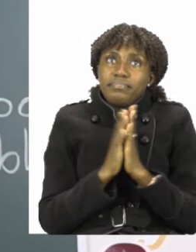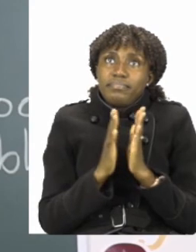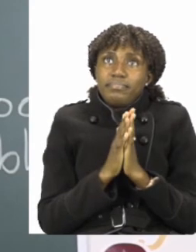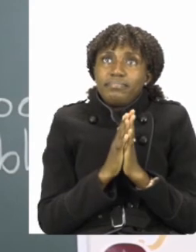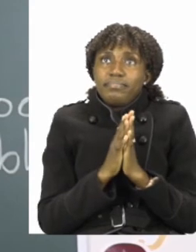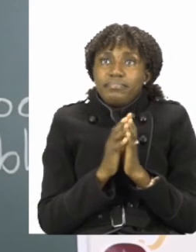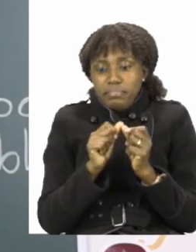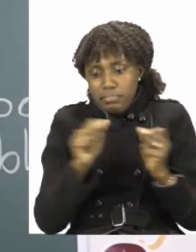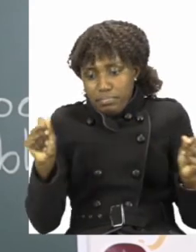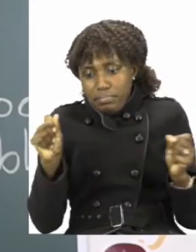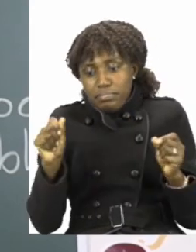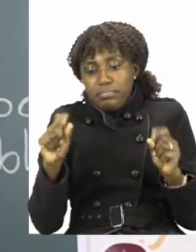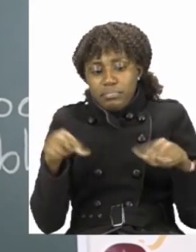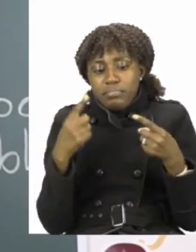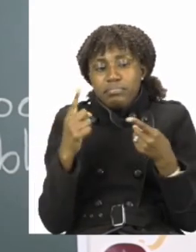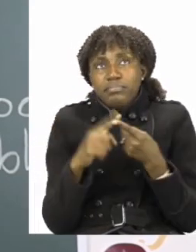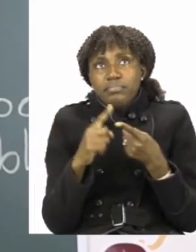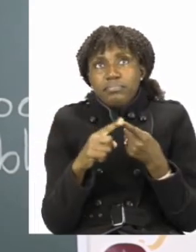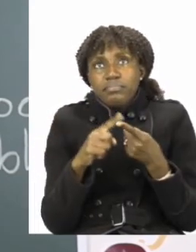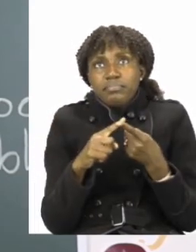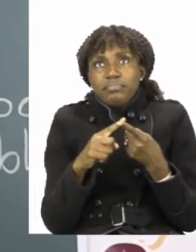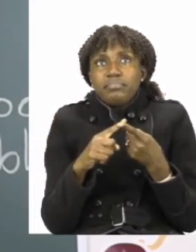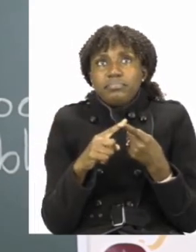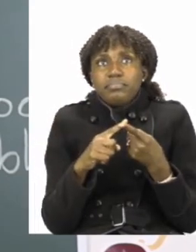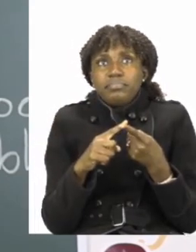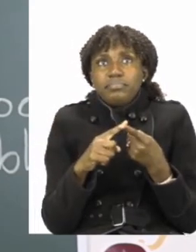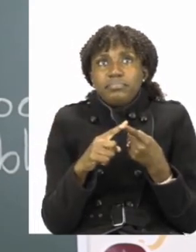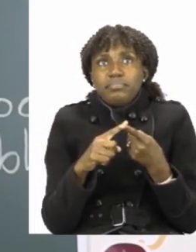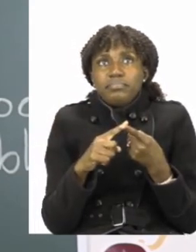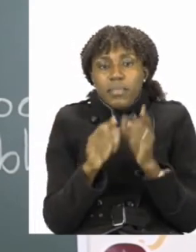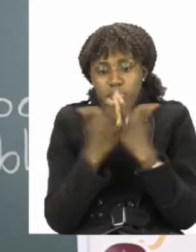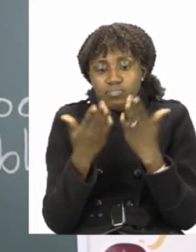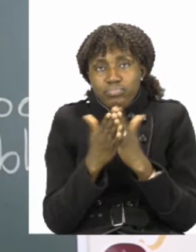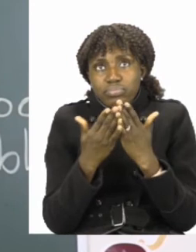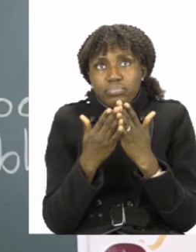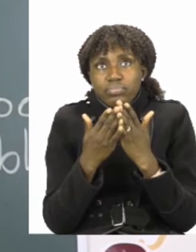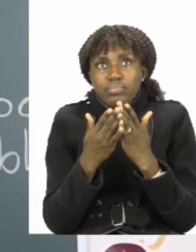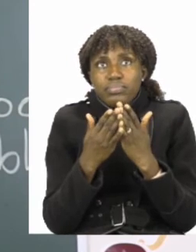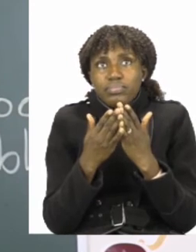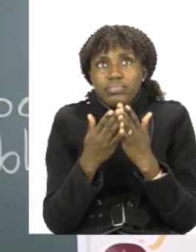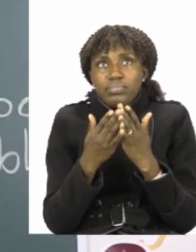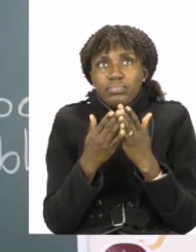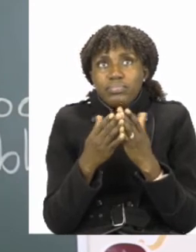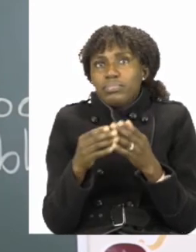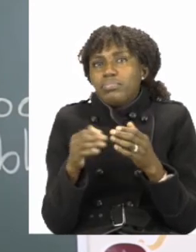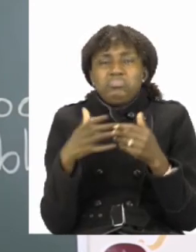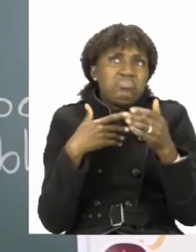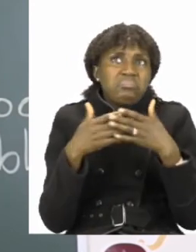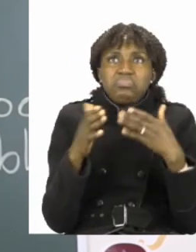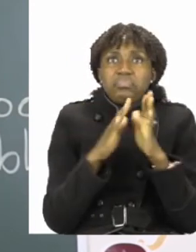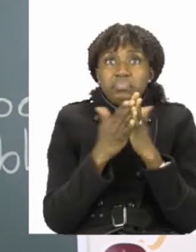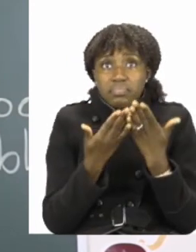the following things. The first thing they want us to measure is a book. So go ahead and get any book. I